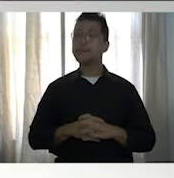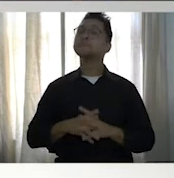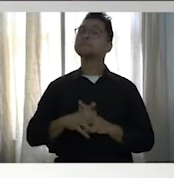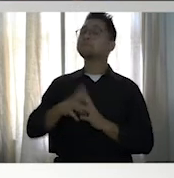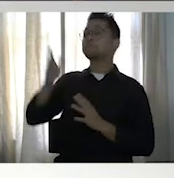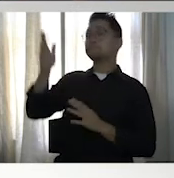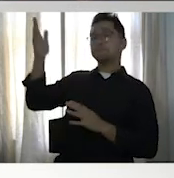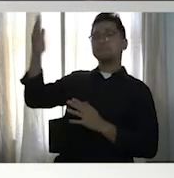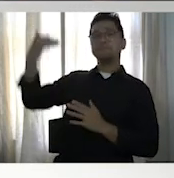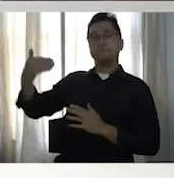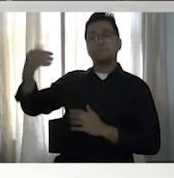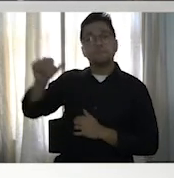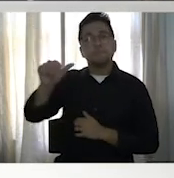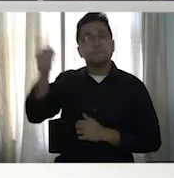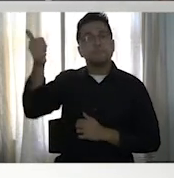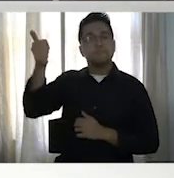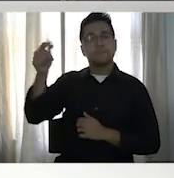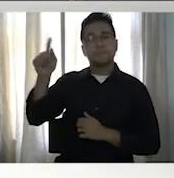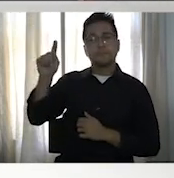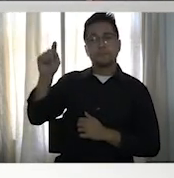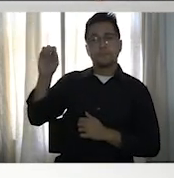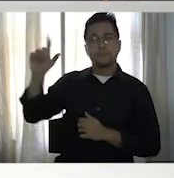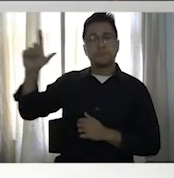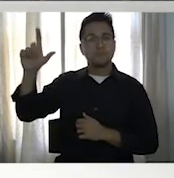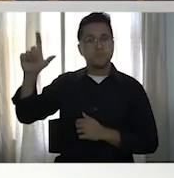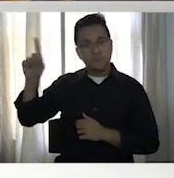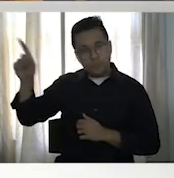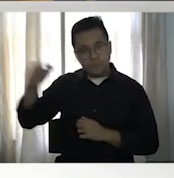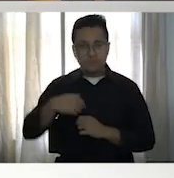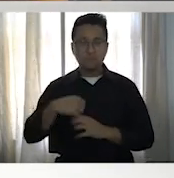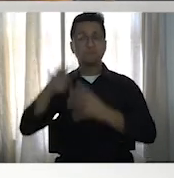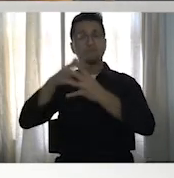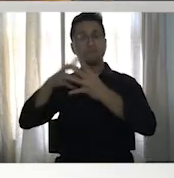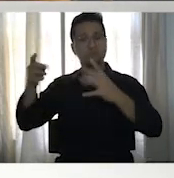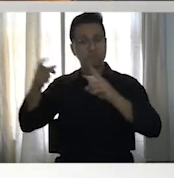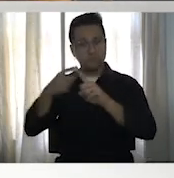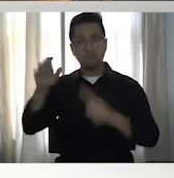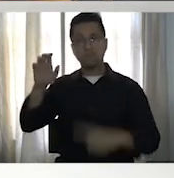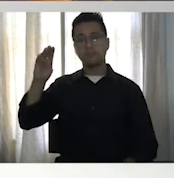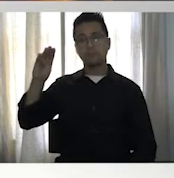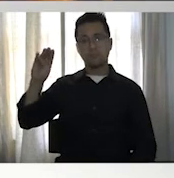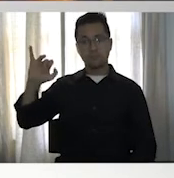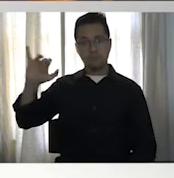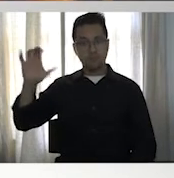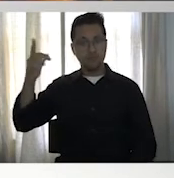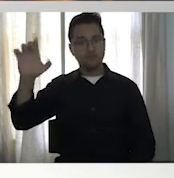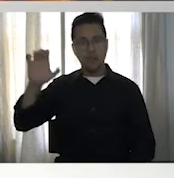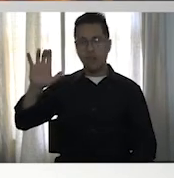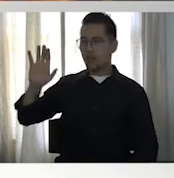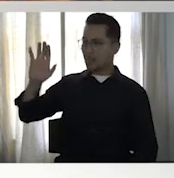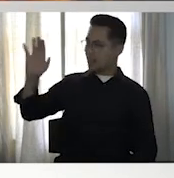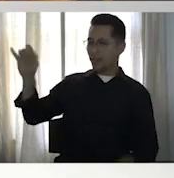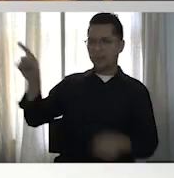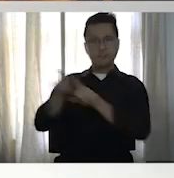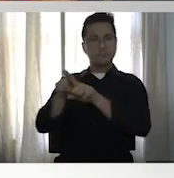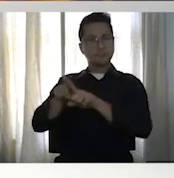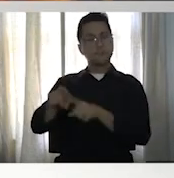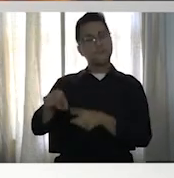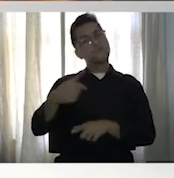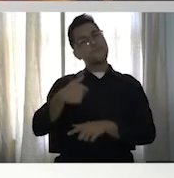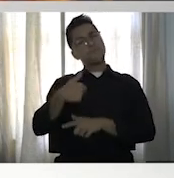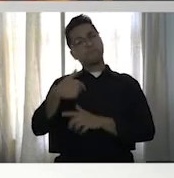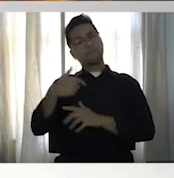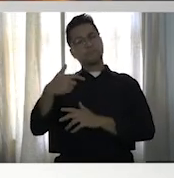Okay. This is another tool, again, that you can, this is a chart from Michelle Garcia Winter, but I put